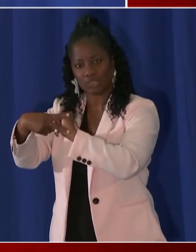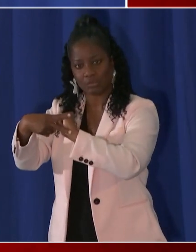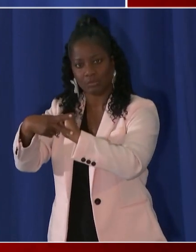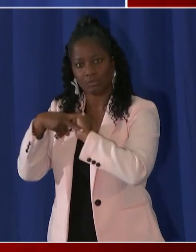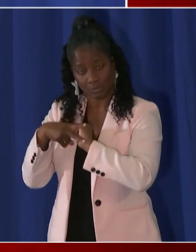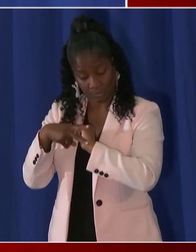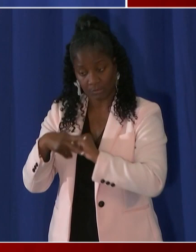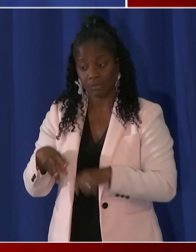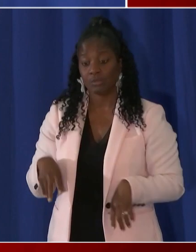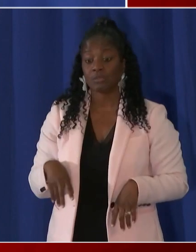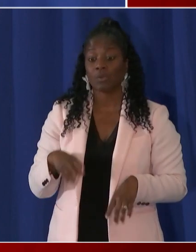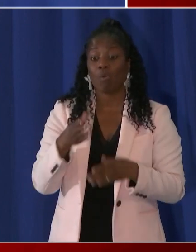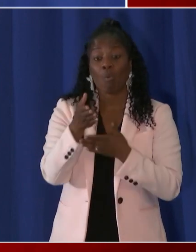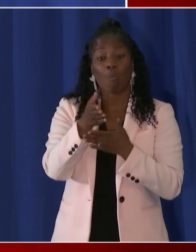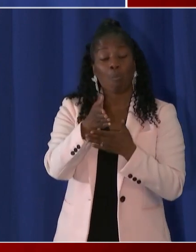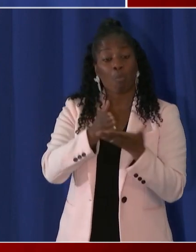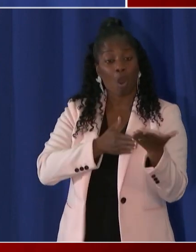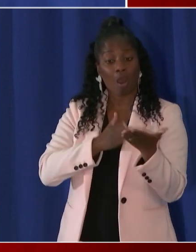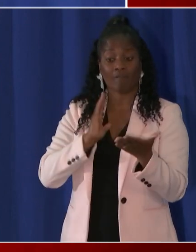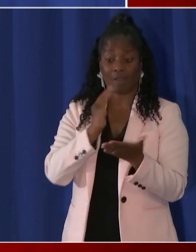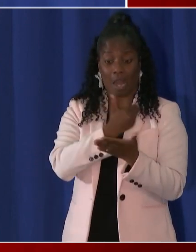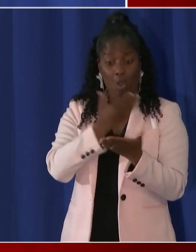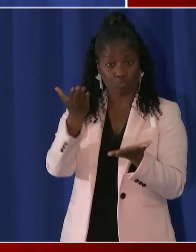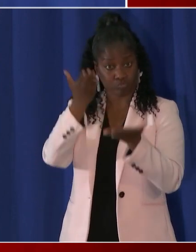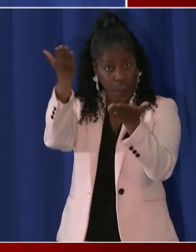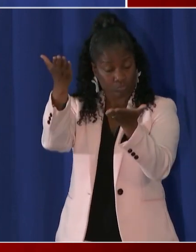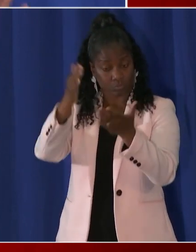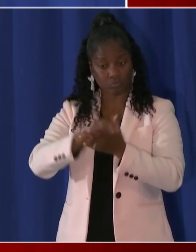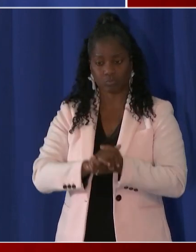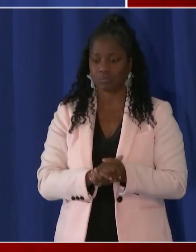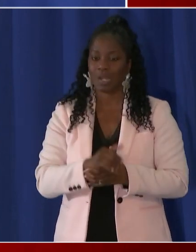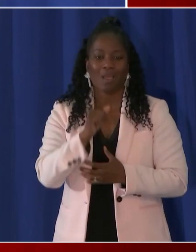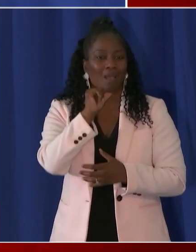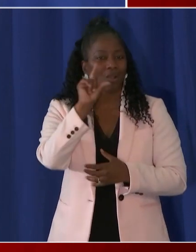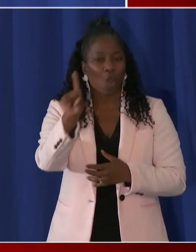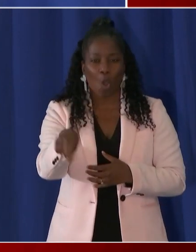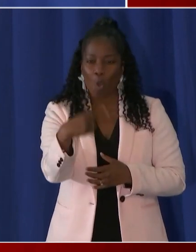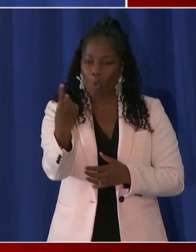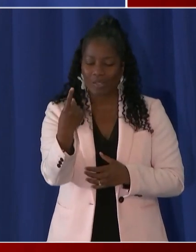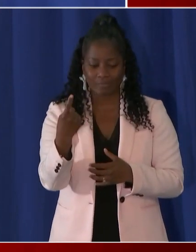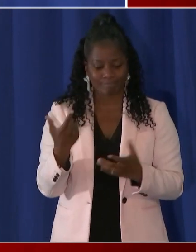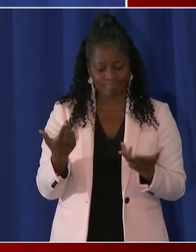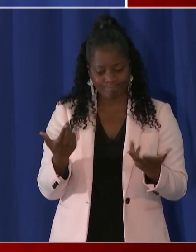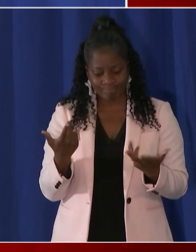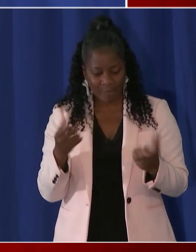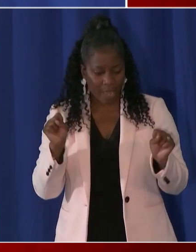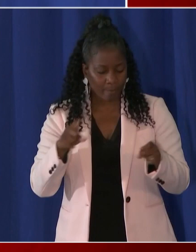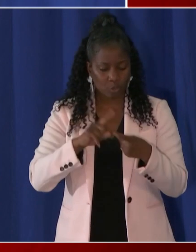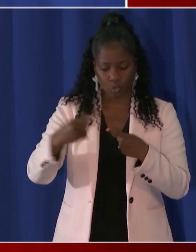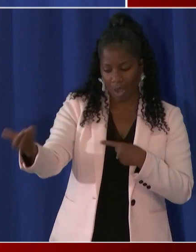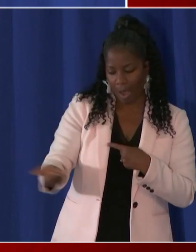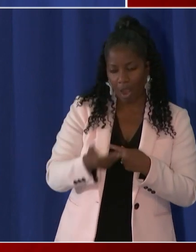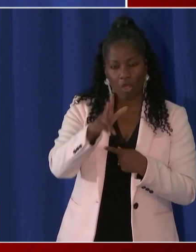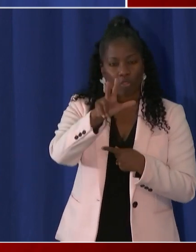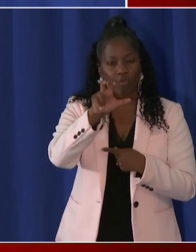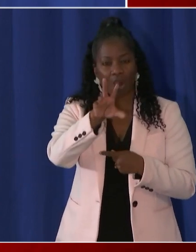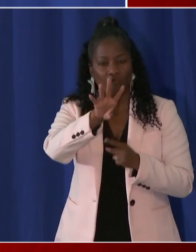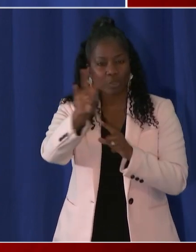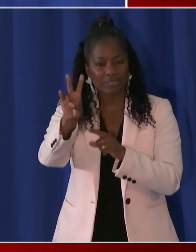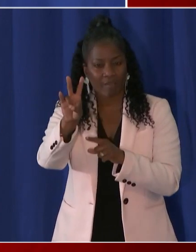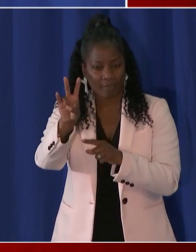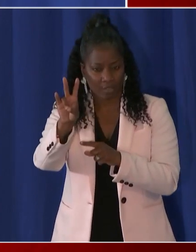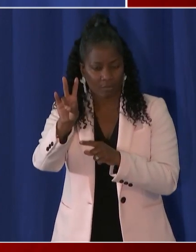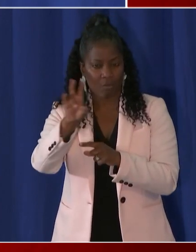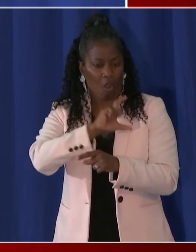And part of our proposal is not only that we're able to hire